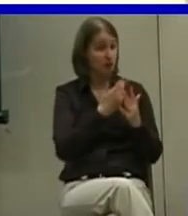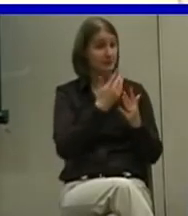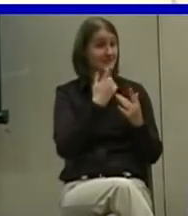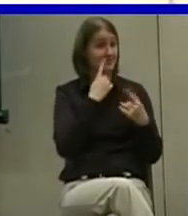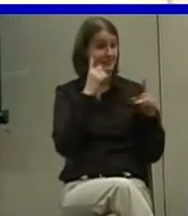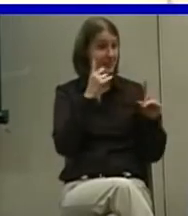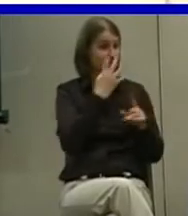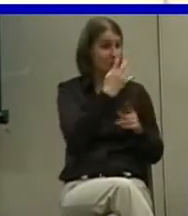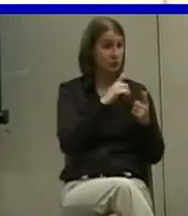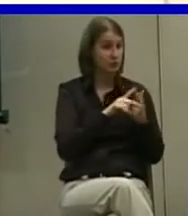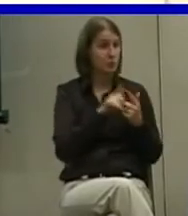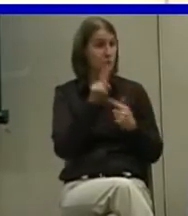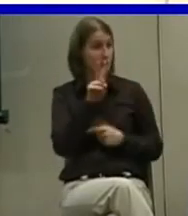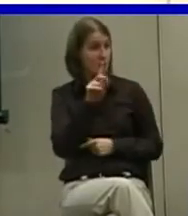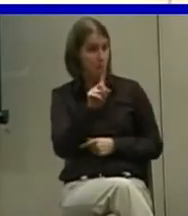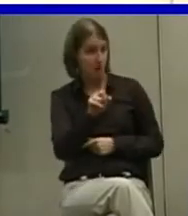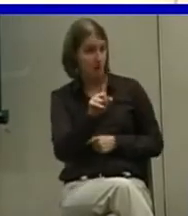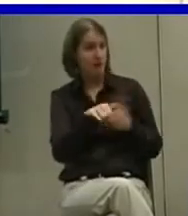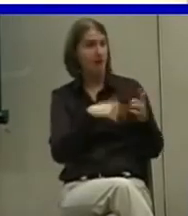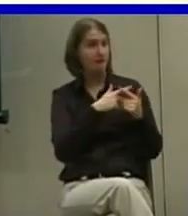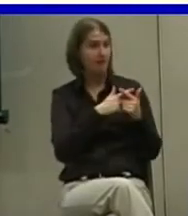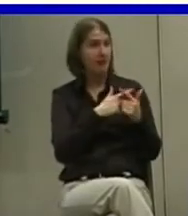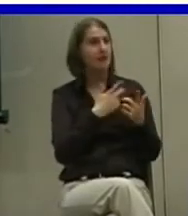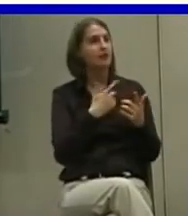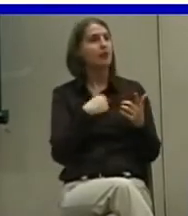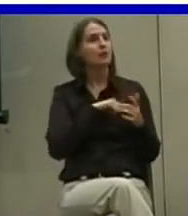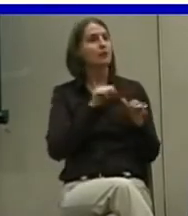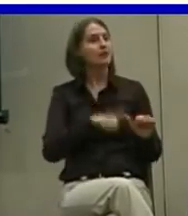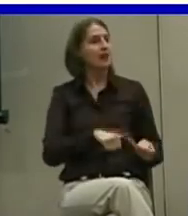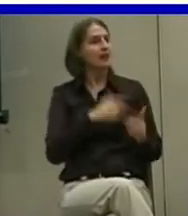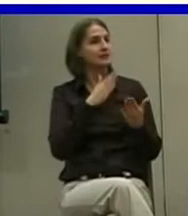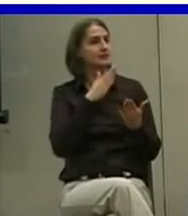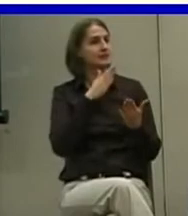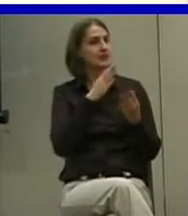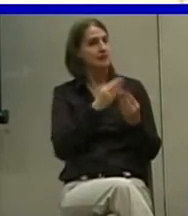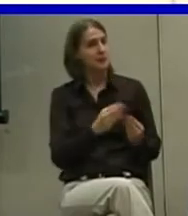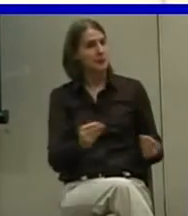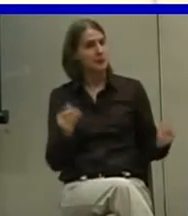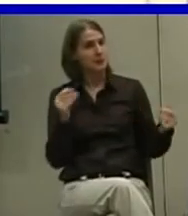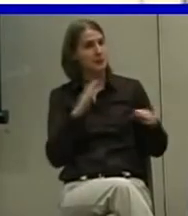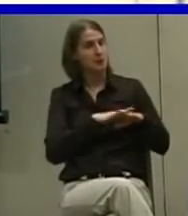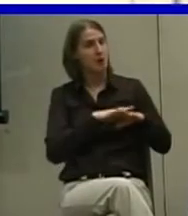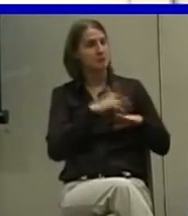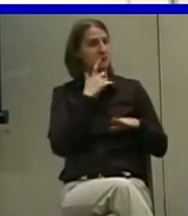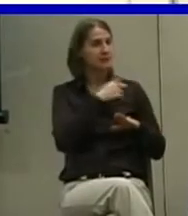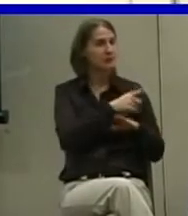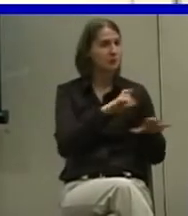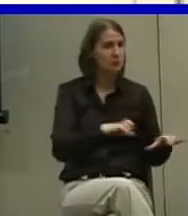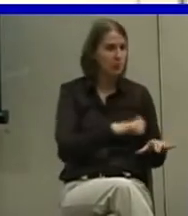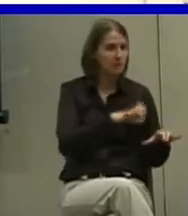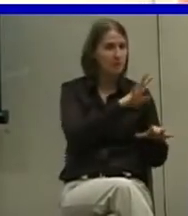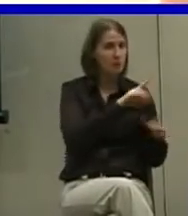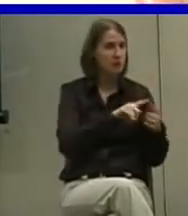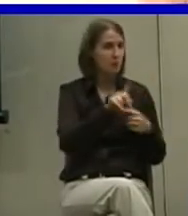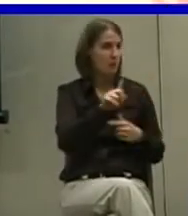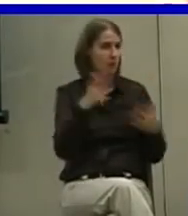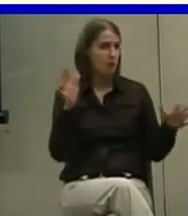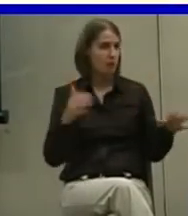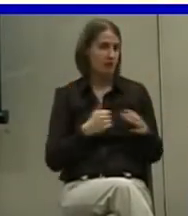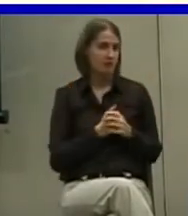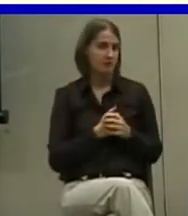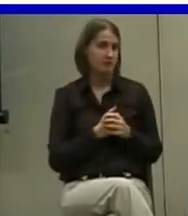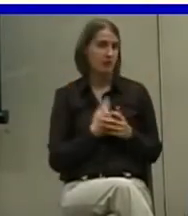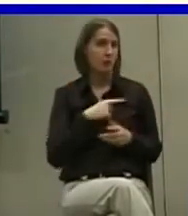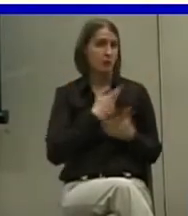we gradually fade the prompts and they keep doing it because they've got 4 to 1. We'd like to use those prompts ahead of